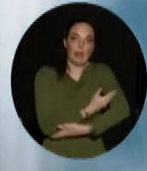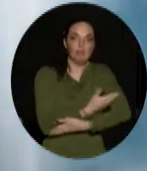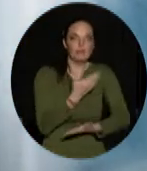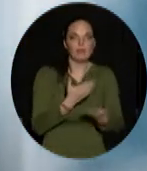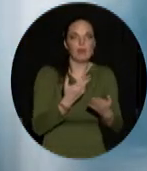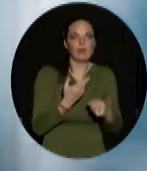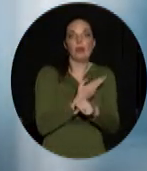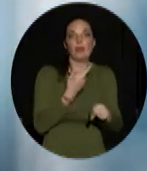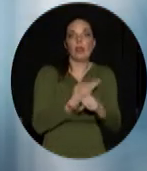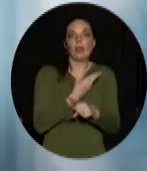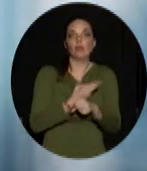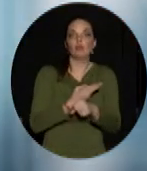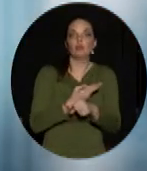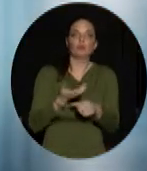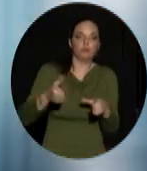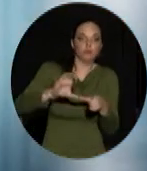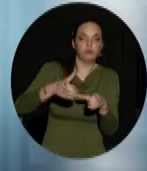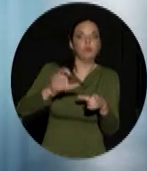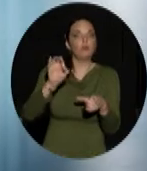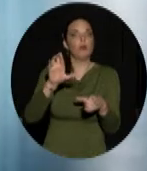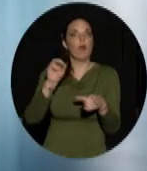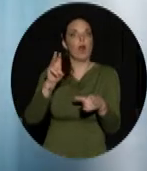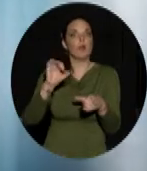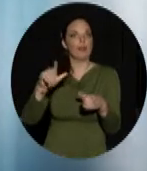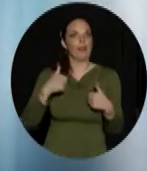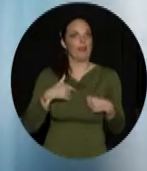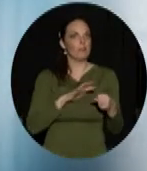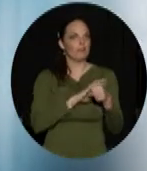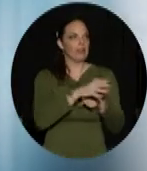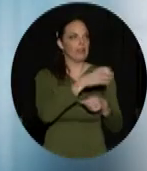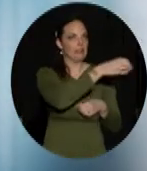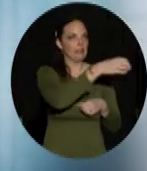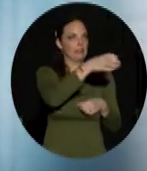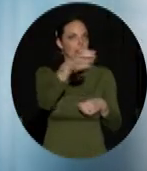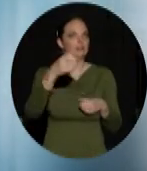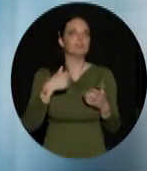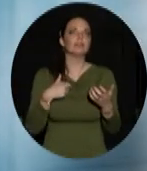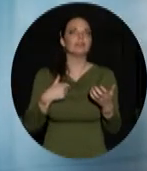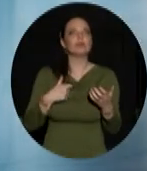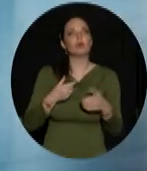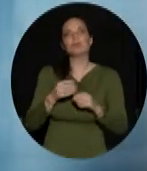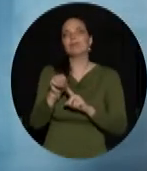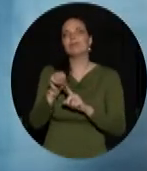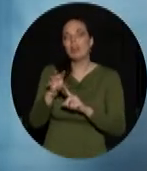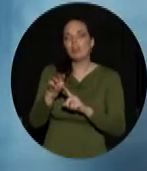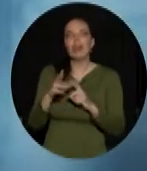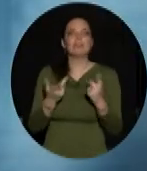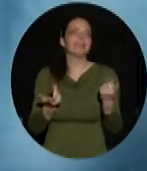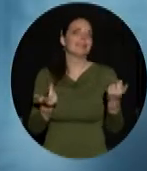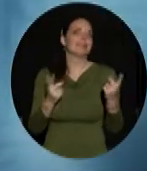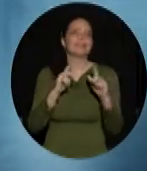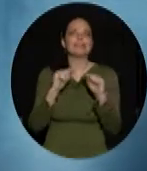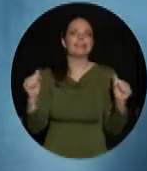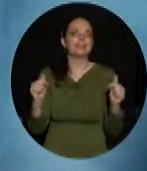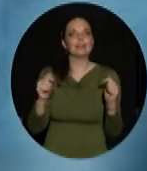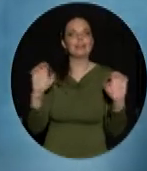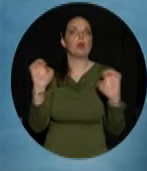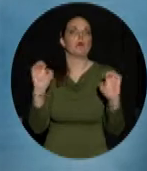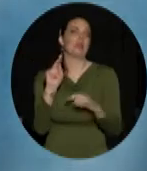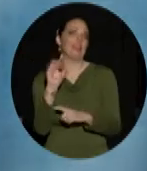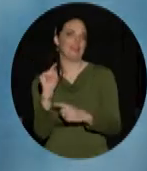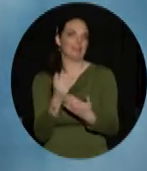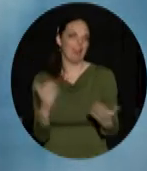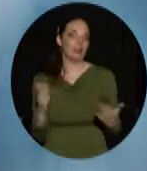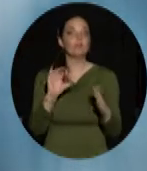use formula, making sure you're stocked up on formula, bottled water, flashlights, all the things you kind of traditionally hear in an emergency kit. Great to have